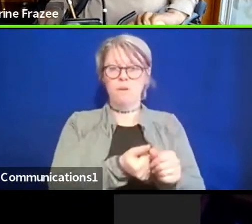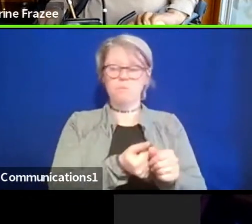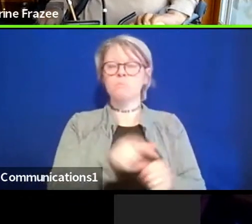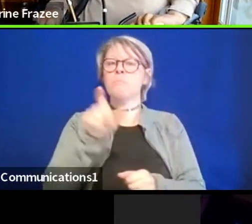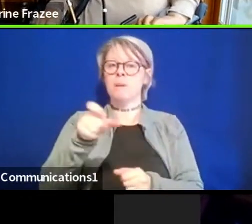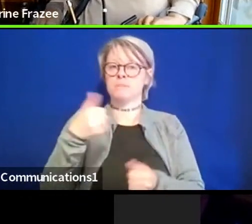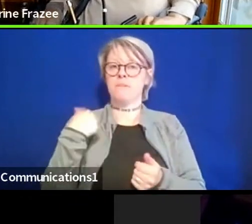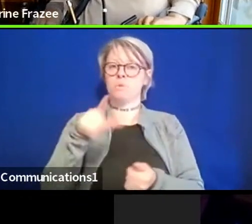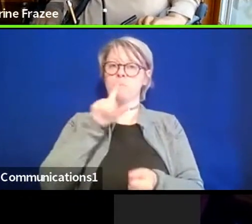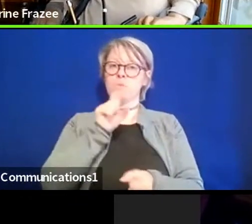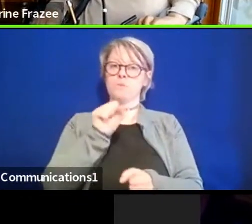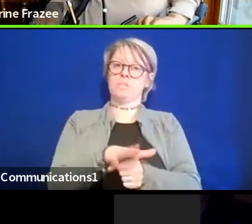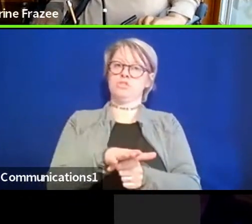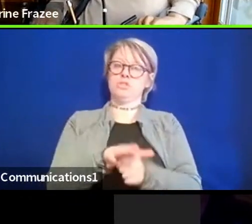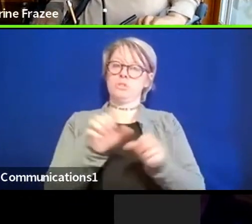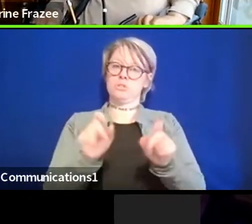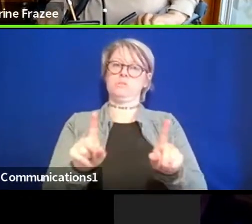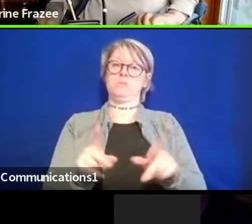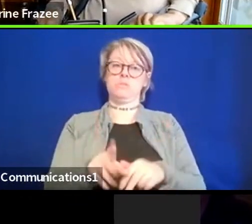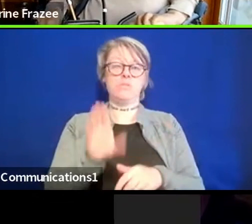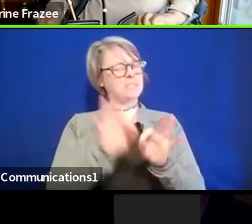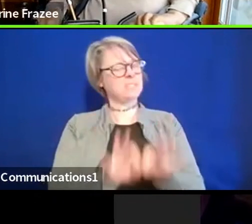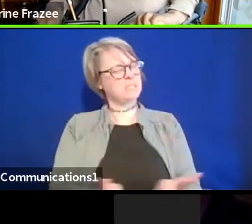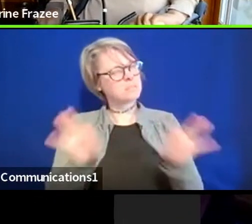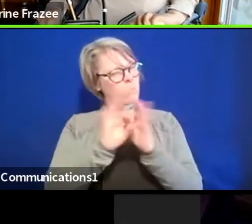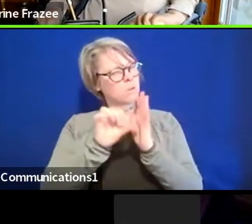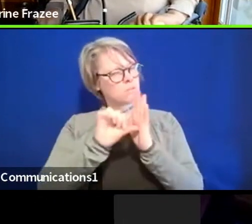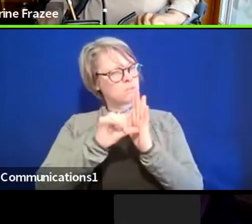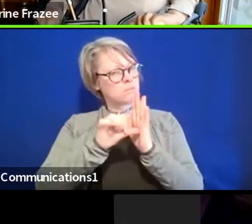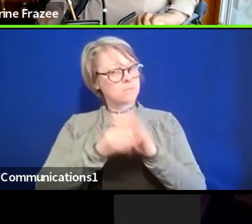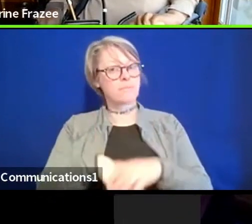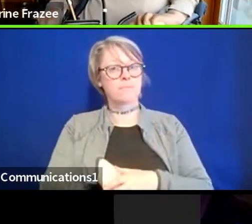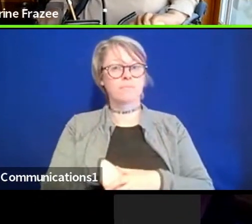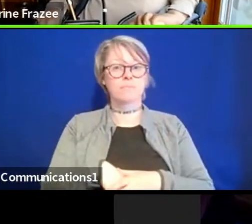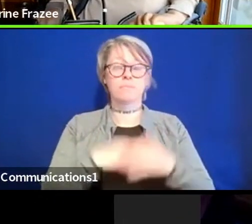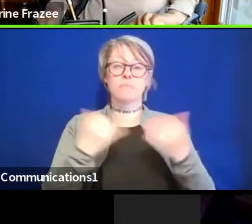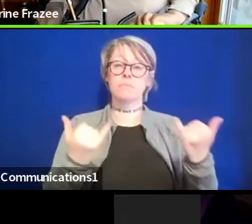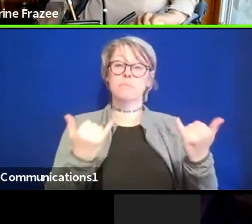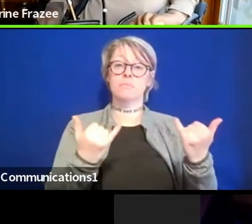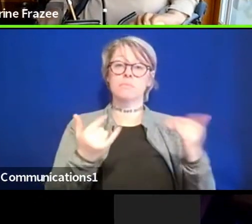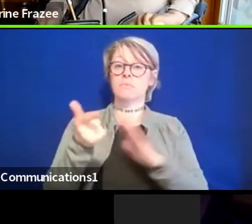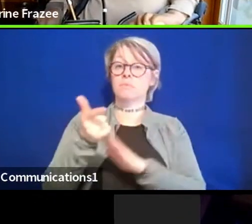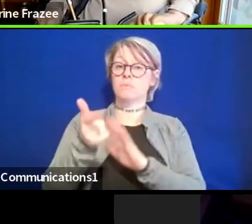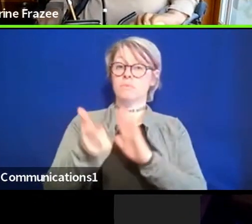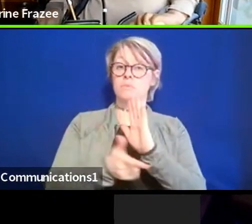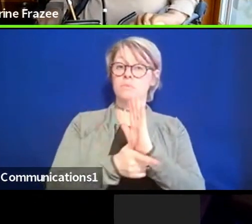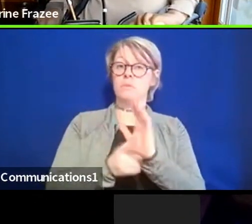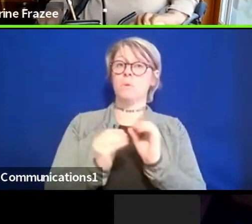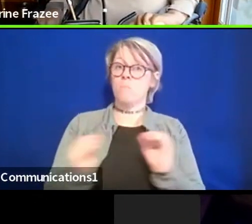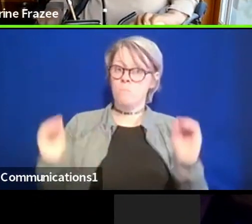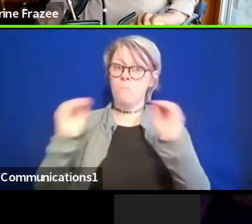consent. That's a really important principle. But now the law goes a lot